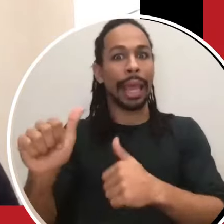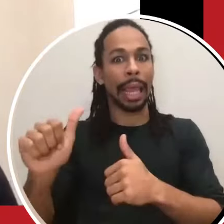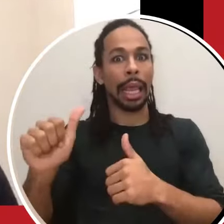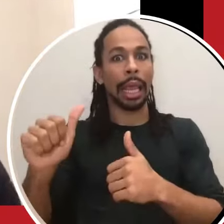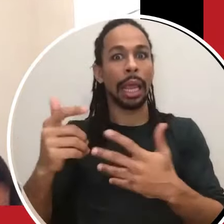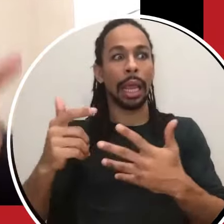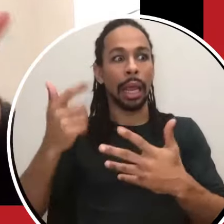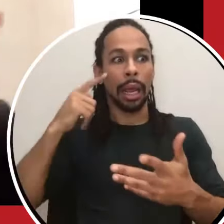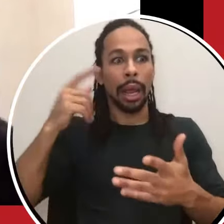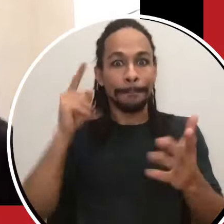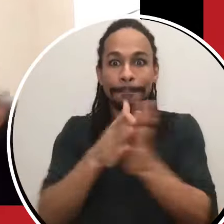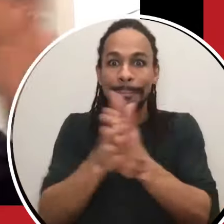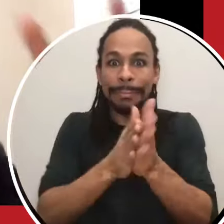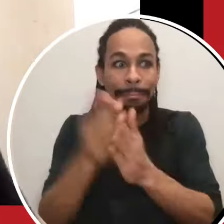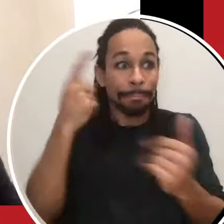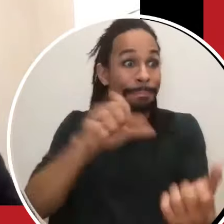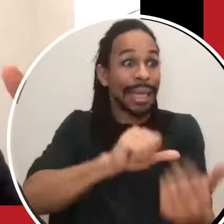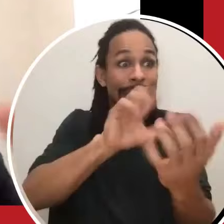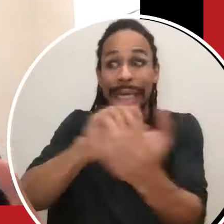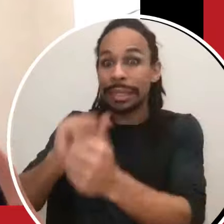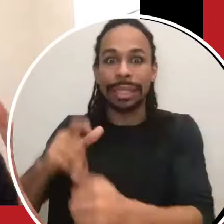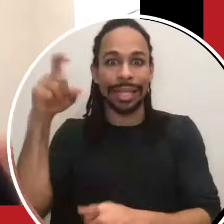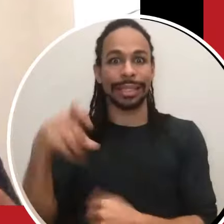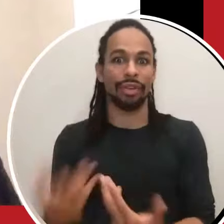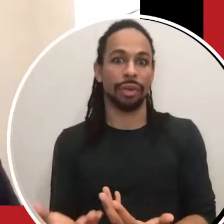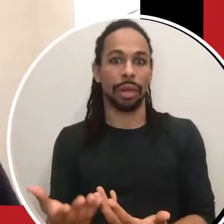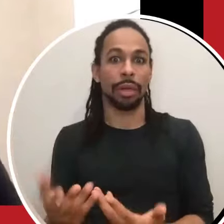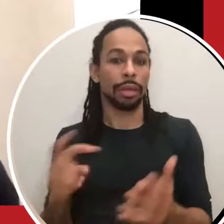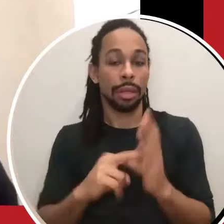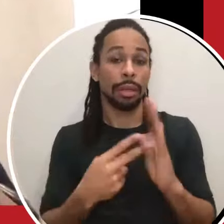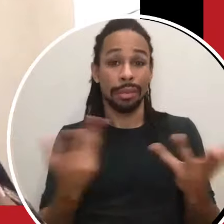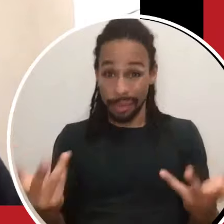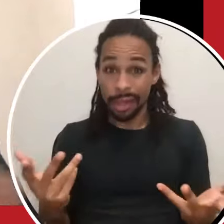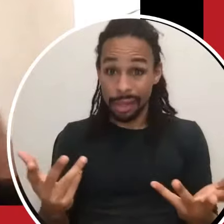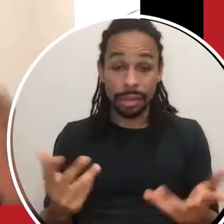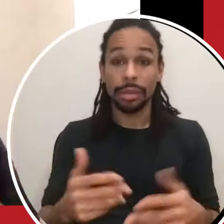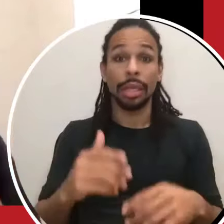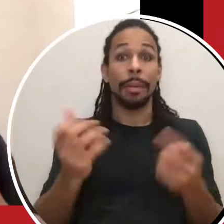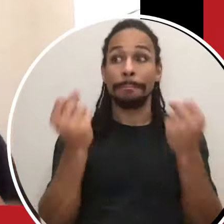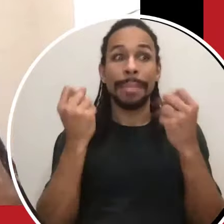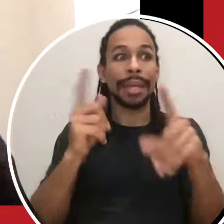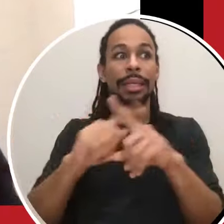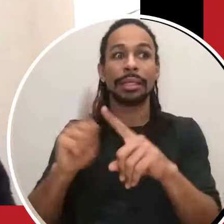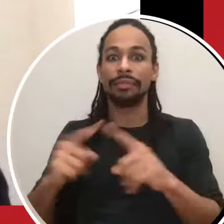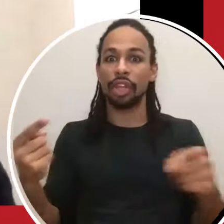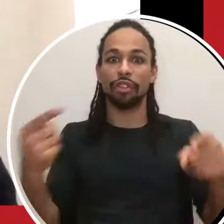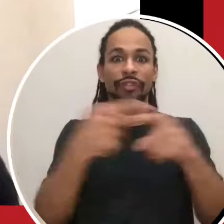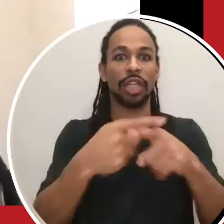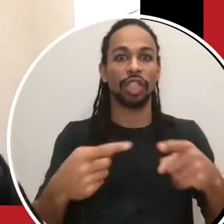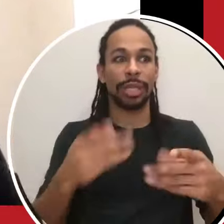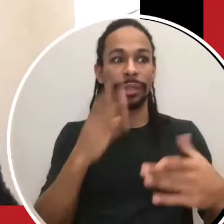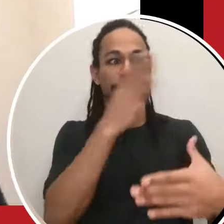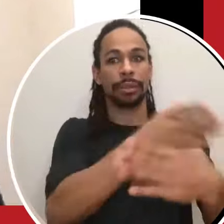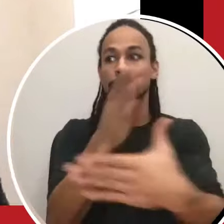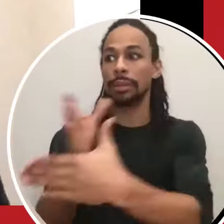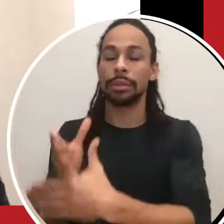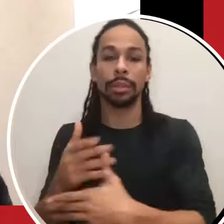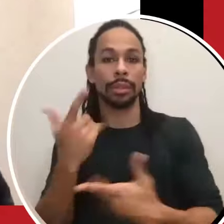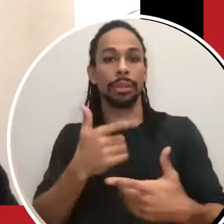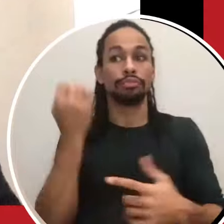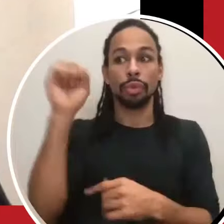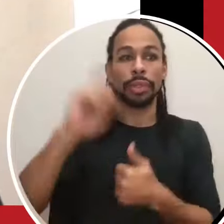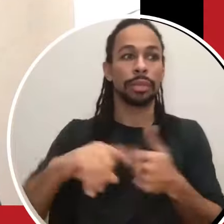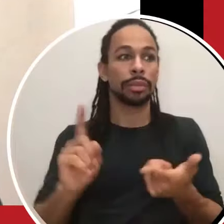we are recognizing that when we talk about multi-tactical strategies and interventions, we're talking about protest and policy and